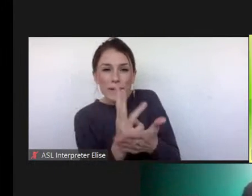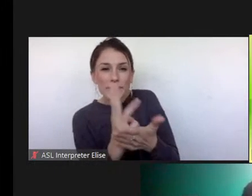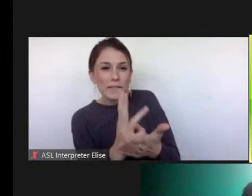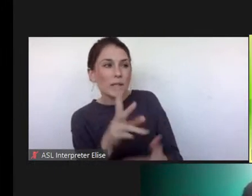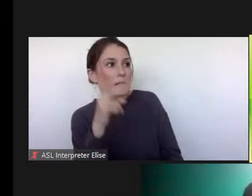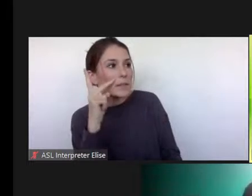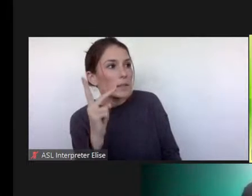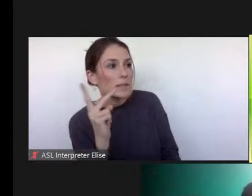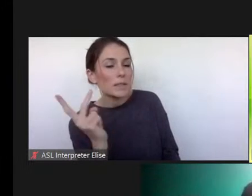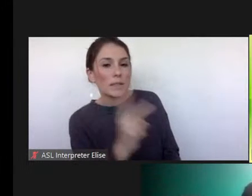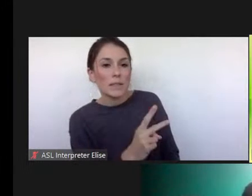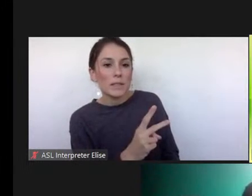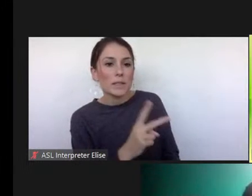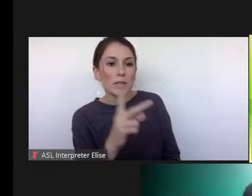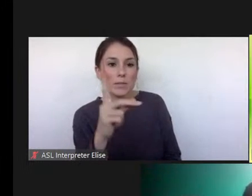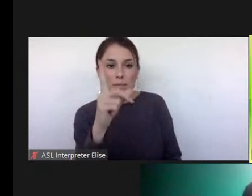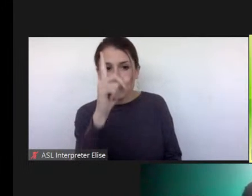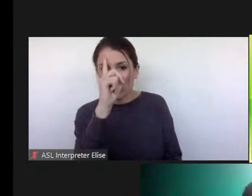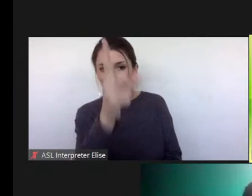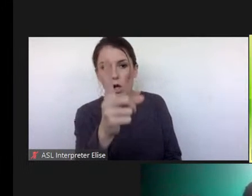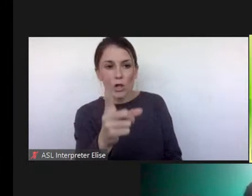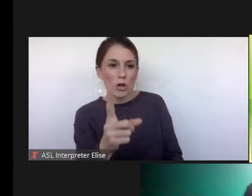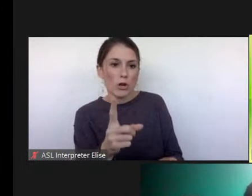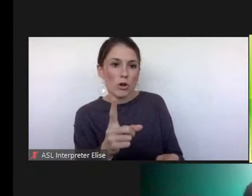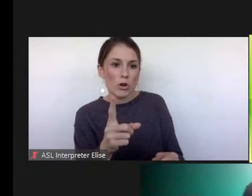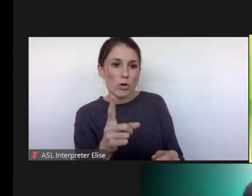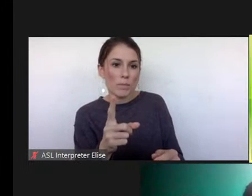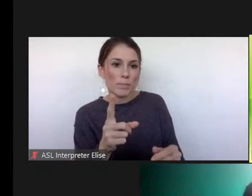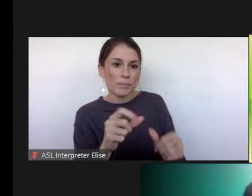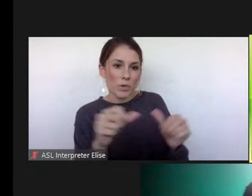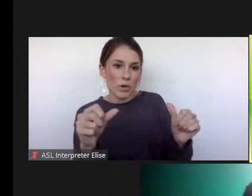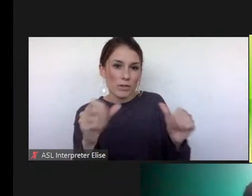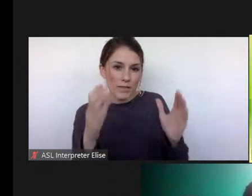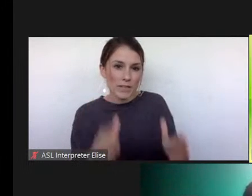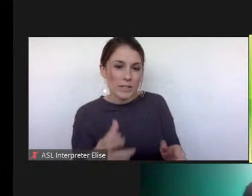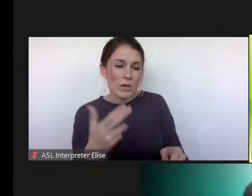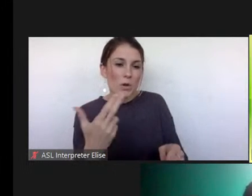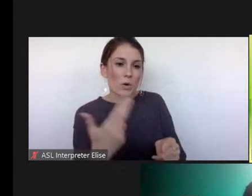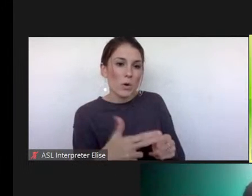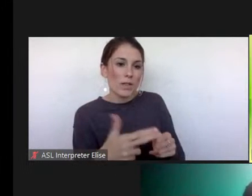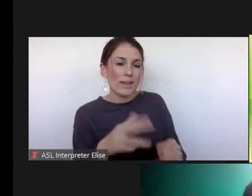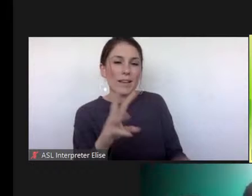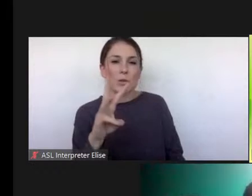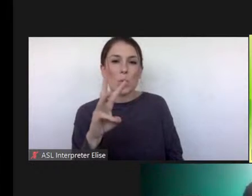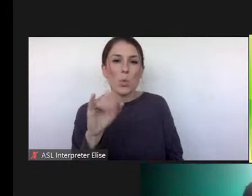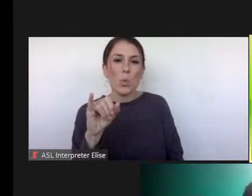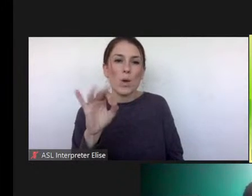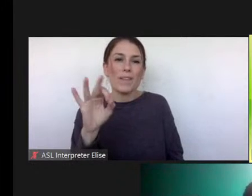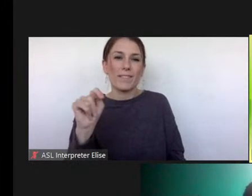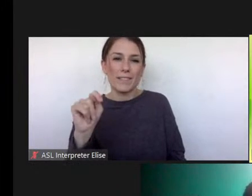that scholar archivist Jamie Lee discusses as a withness